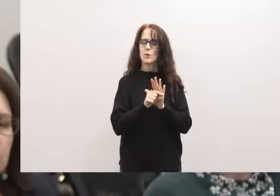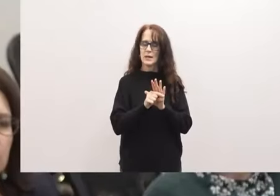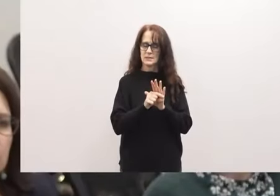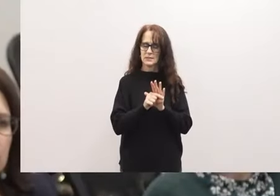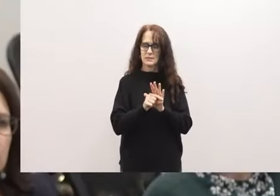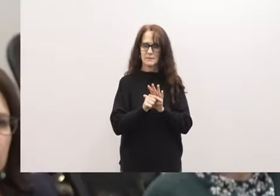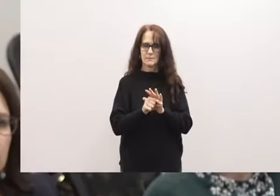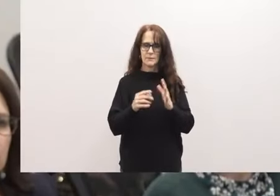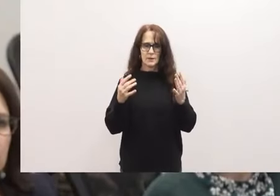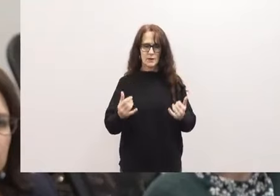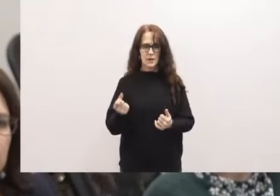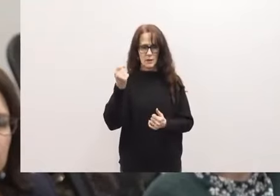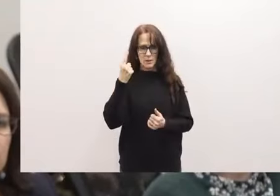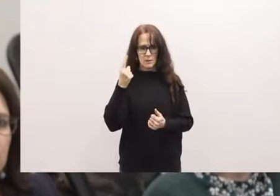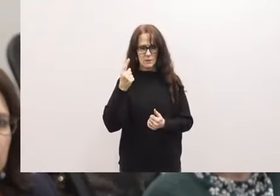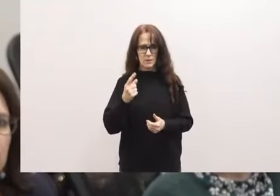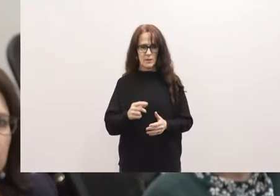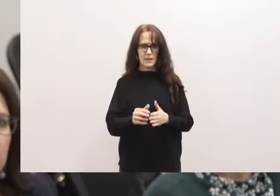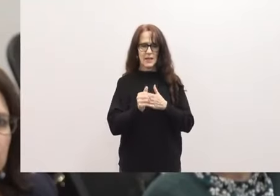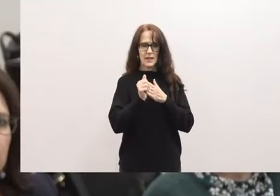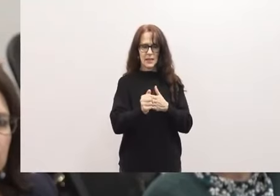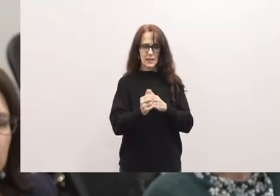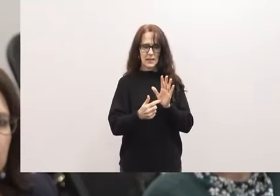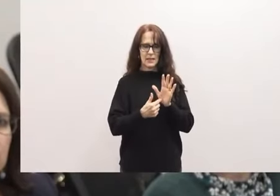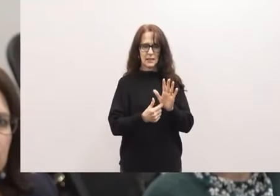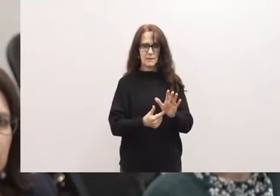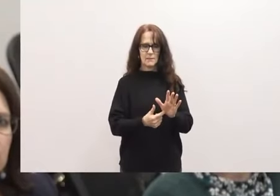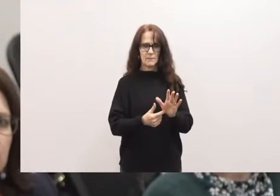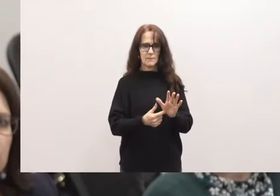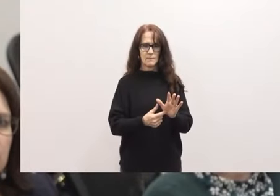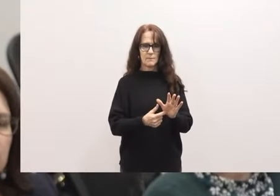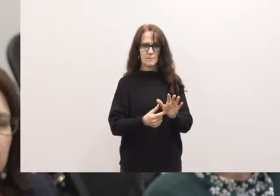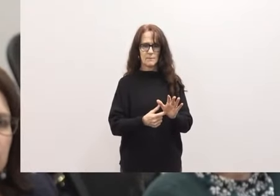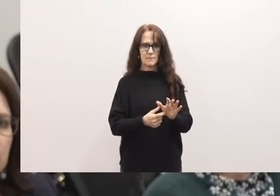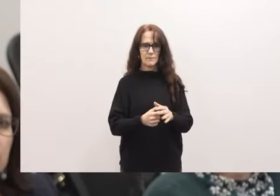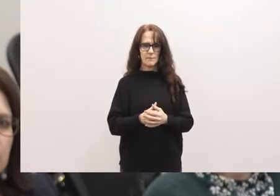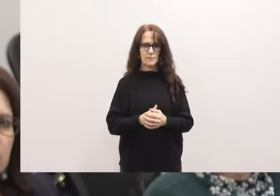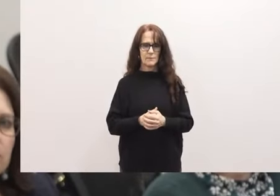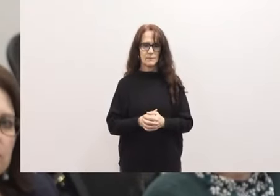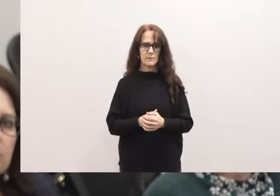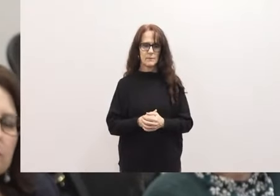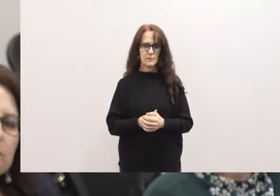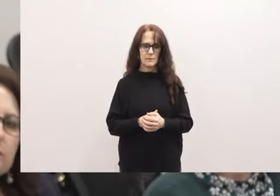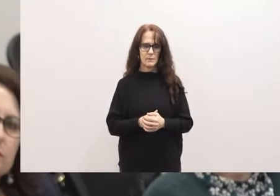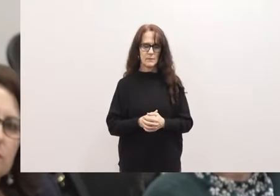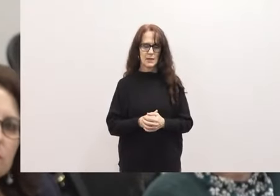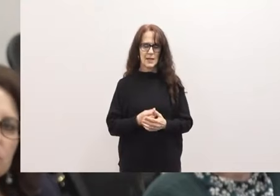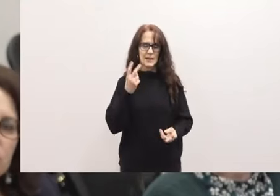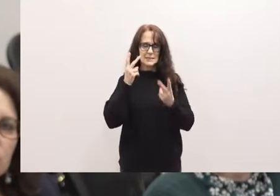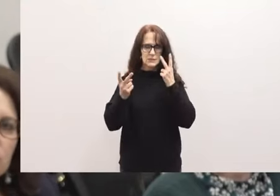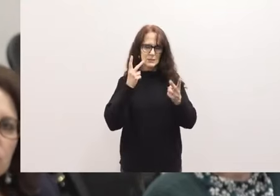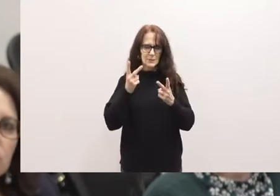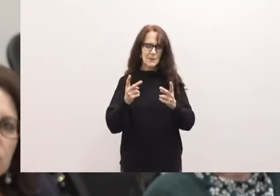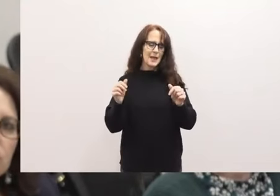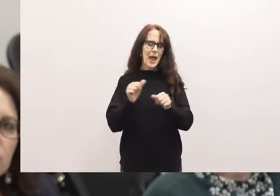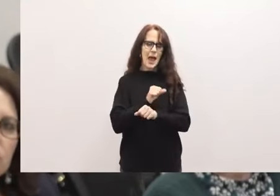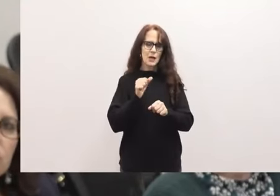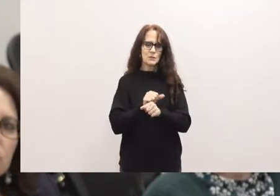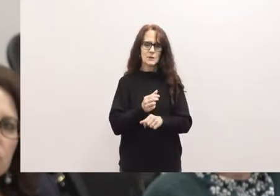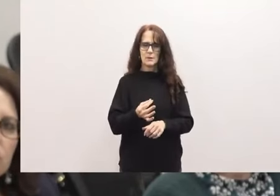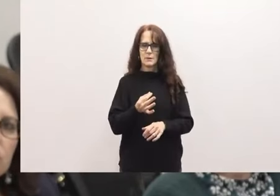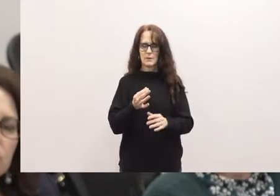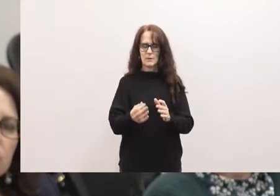we understand the leading indicators, let's explore more what algebra proficiency, that context